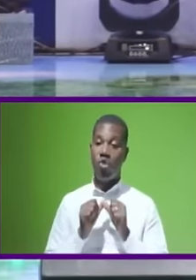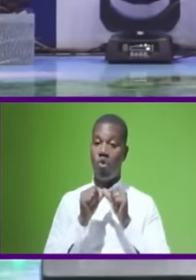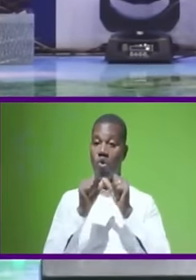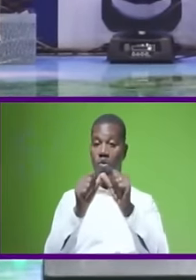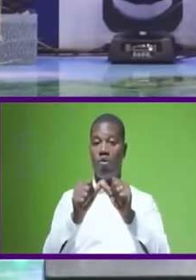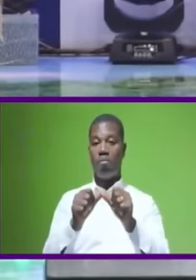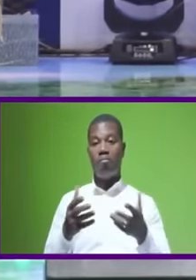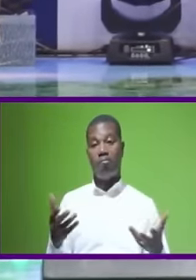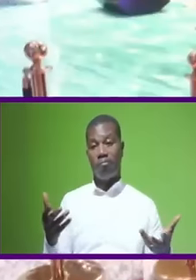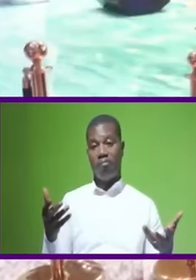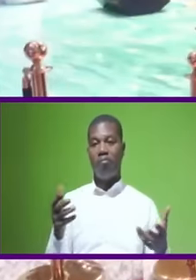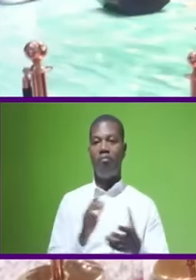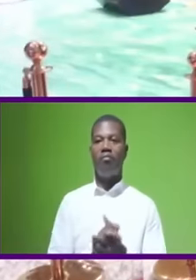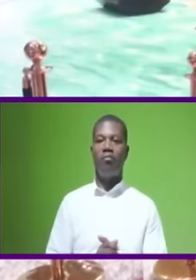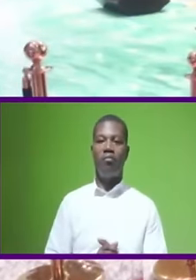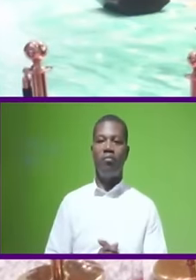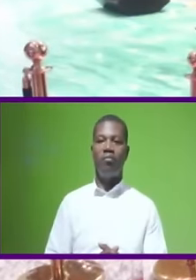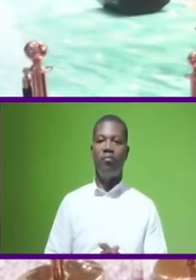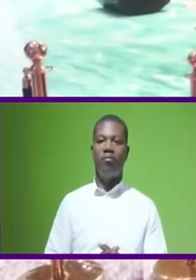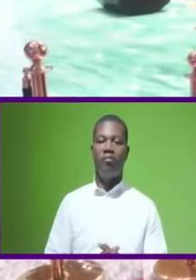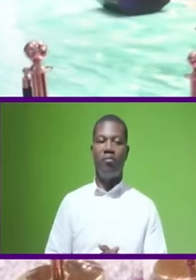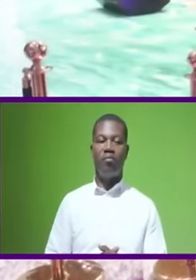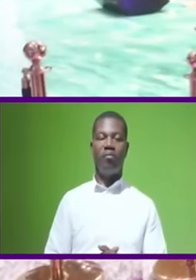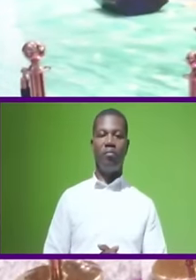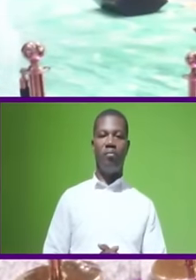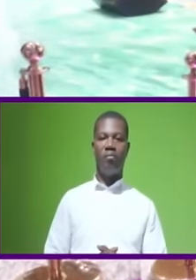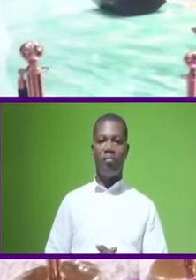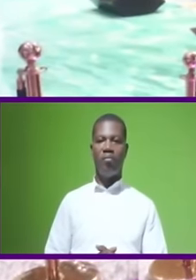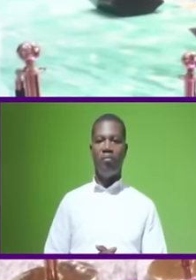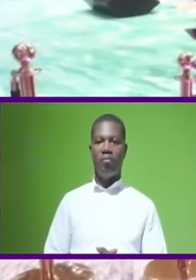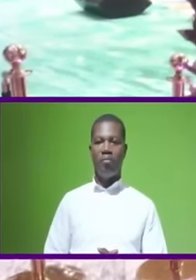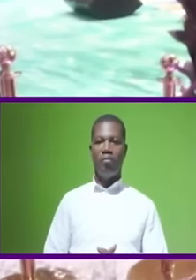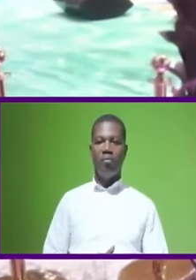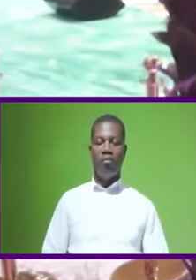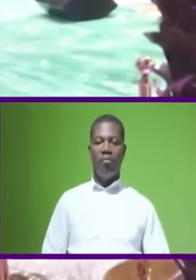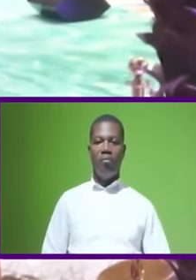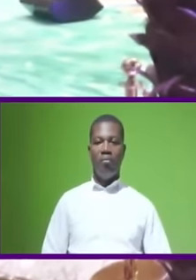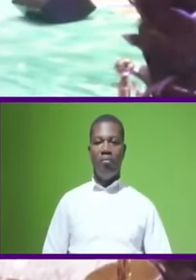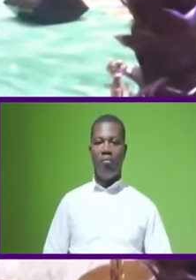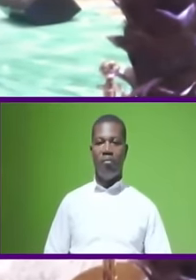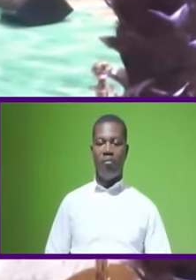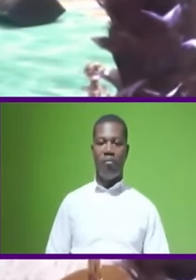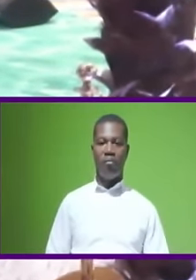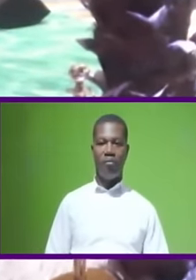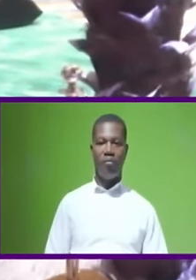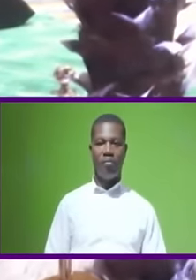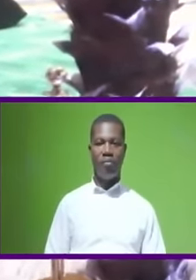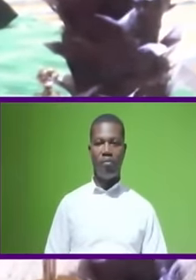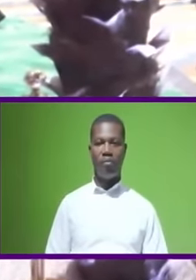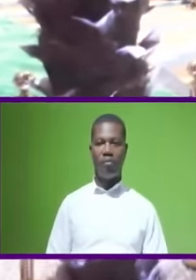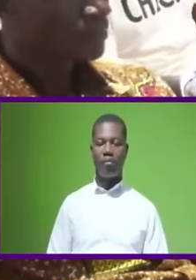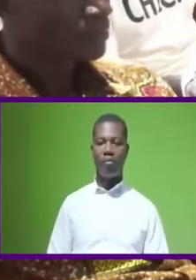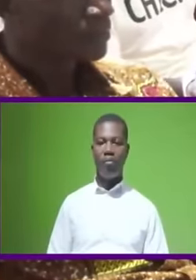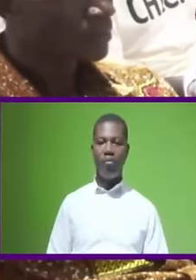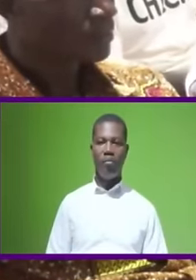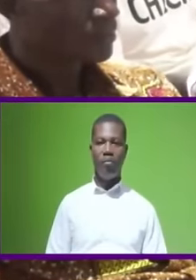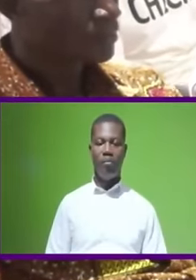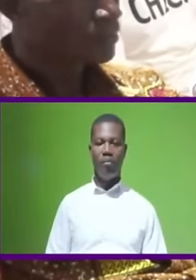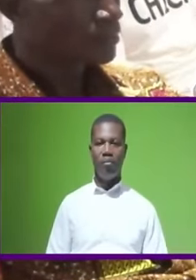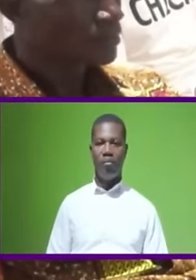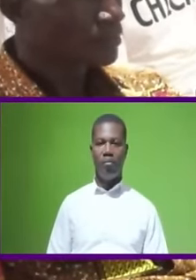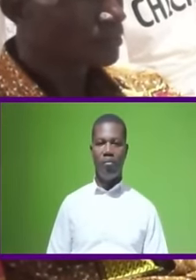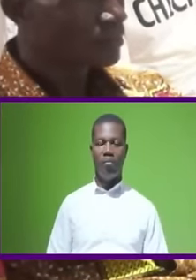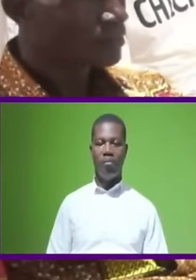Yes. And because the Lord endorses it, he has blessed it, and the money is growing. Every now and then,